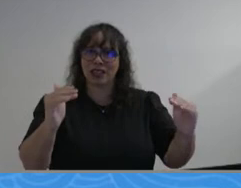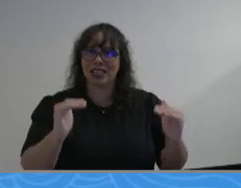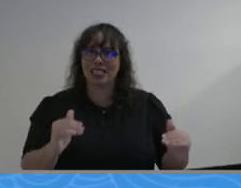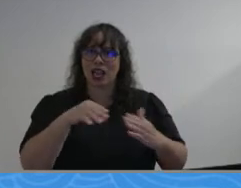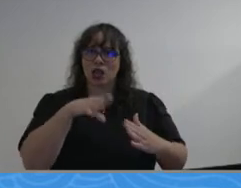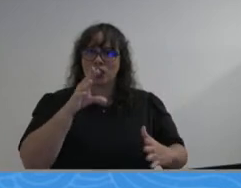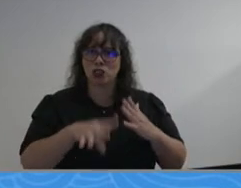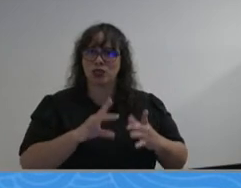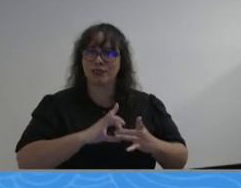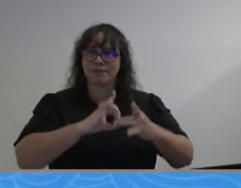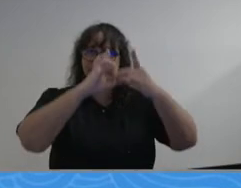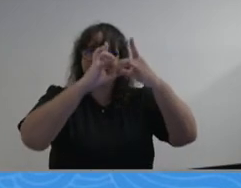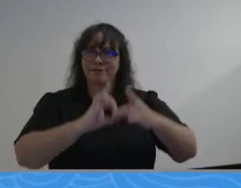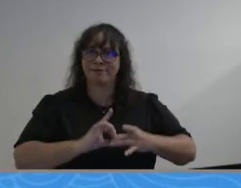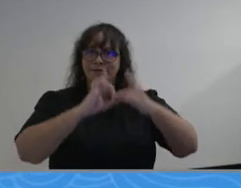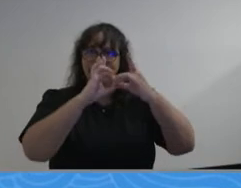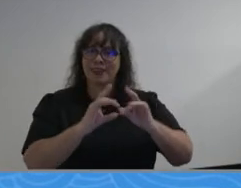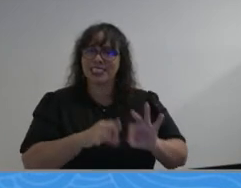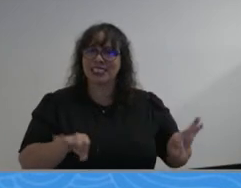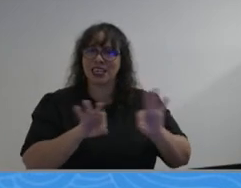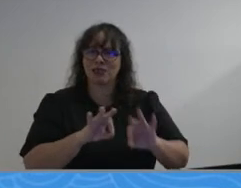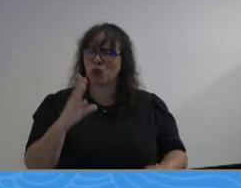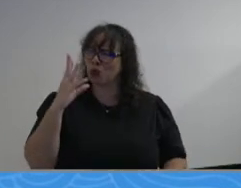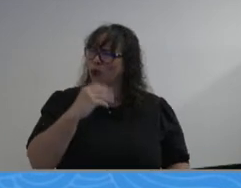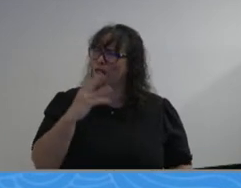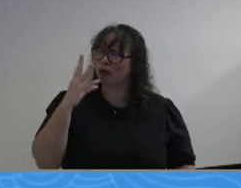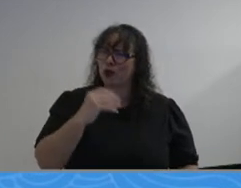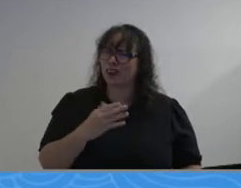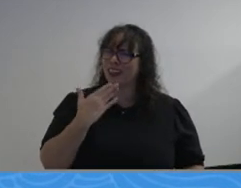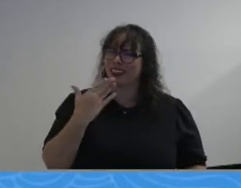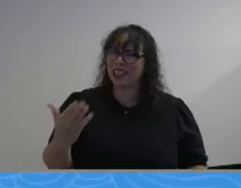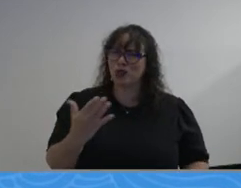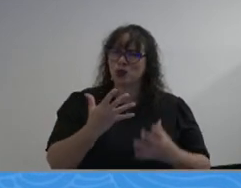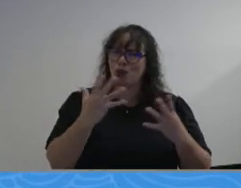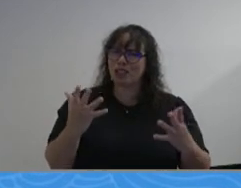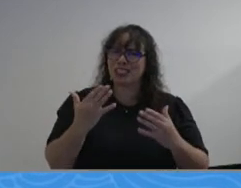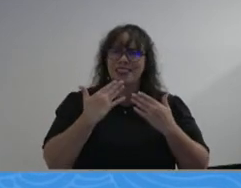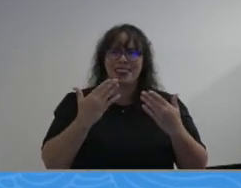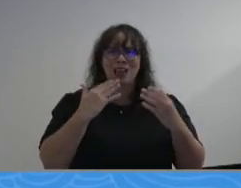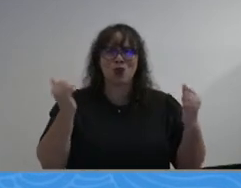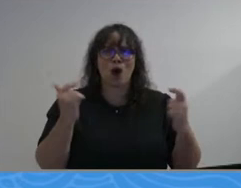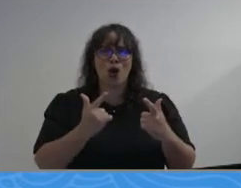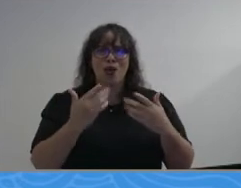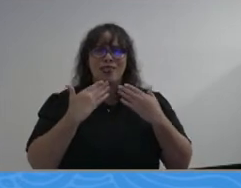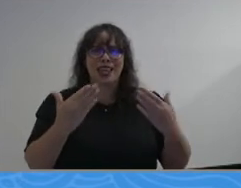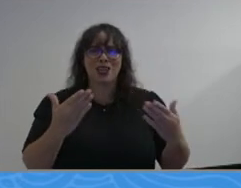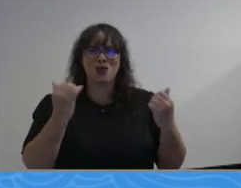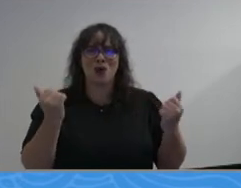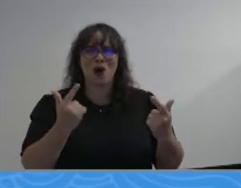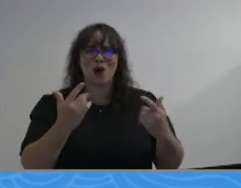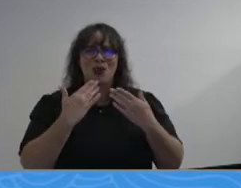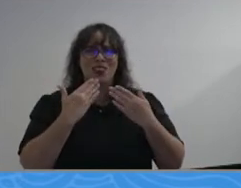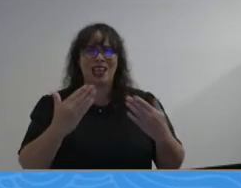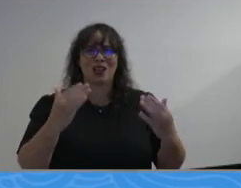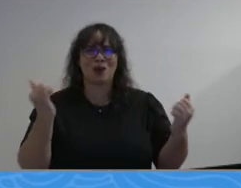so significant. Thank you. Beautiful. Beautiful. Thank you so much. Thank you all. Thank you all. Thank you all.